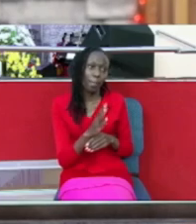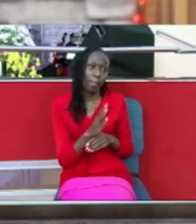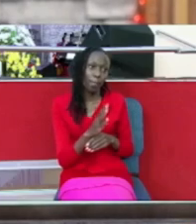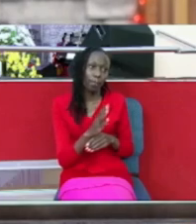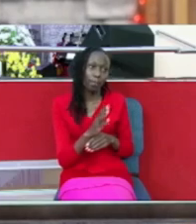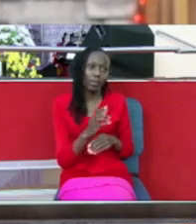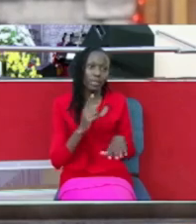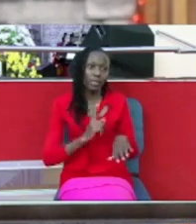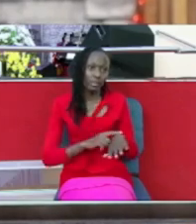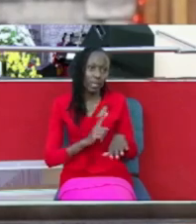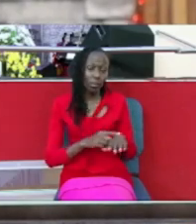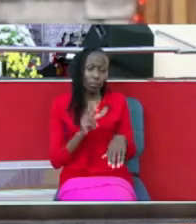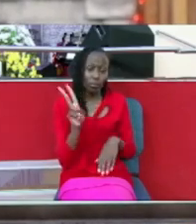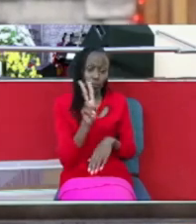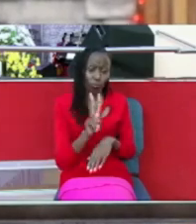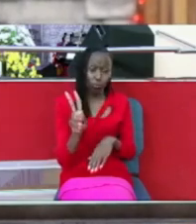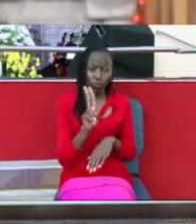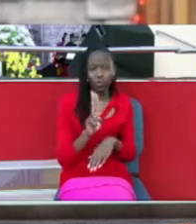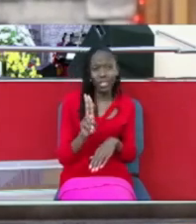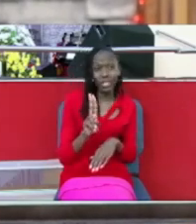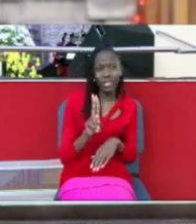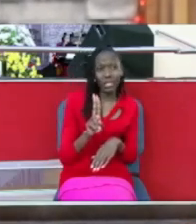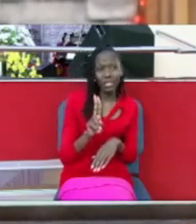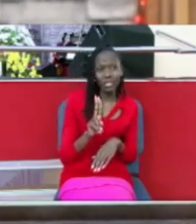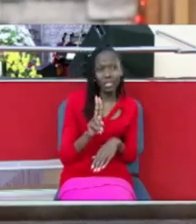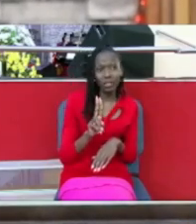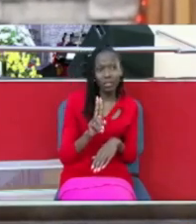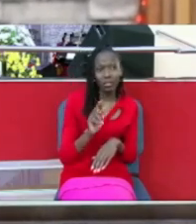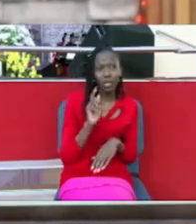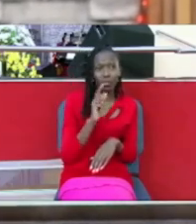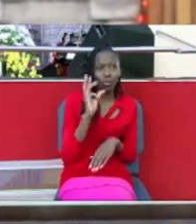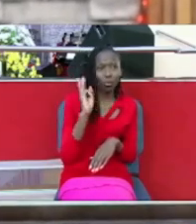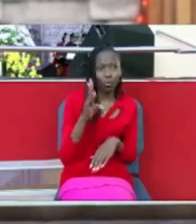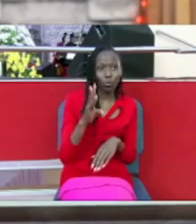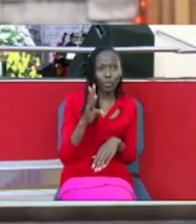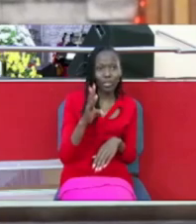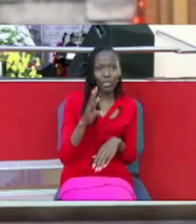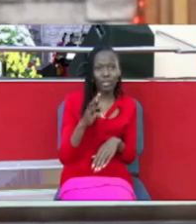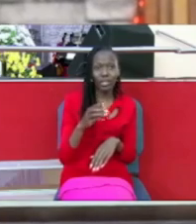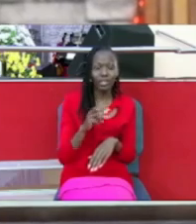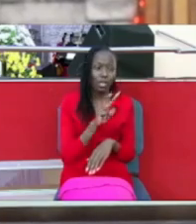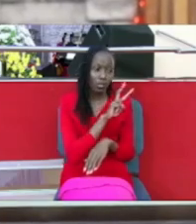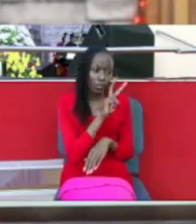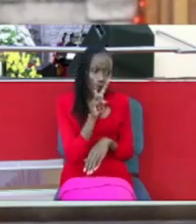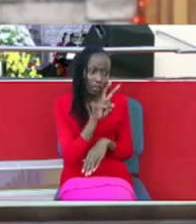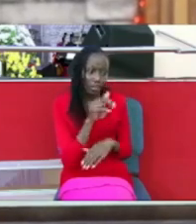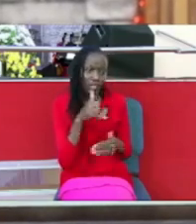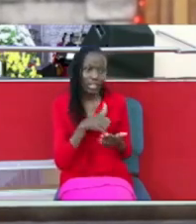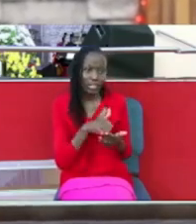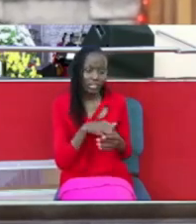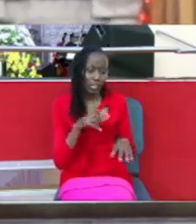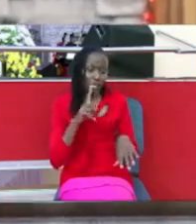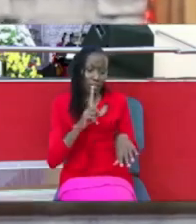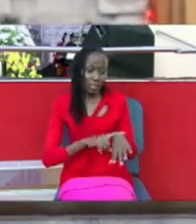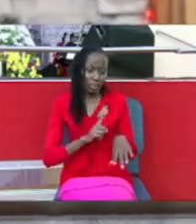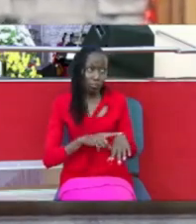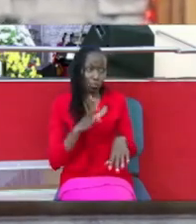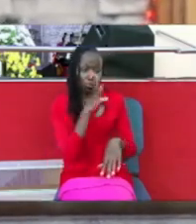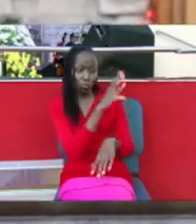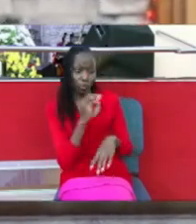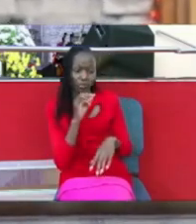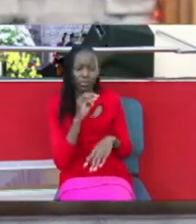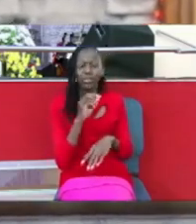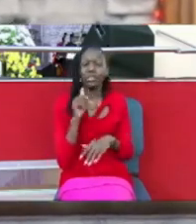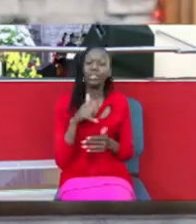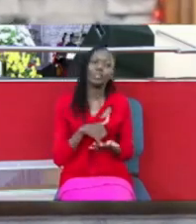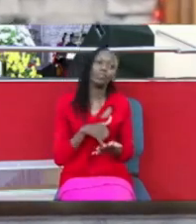kuwa. When you get used, unapoizoea, you will sense it when you have missed it. Utaitambua wakati umeikosa.